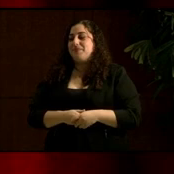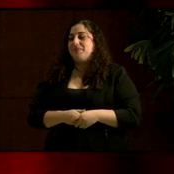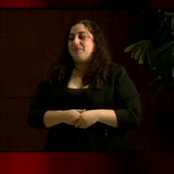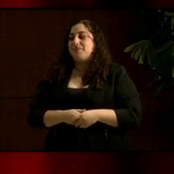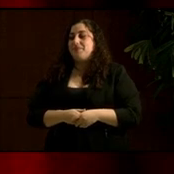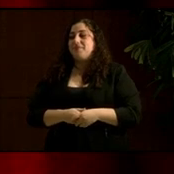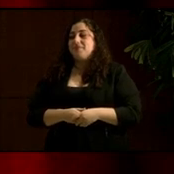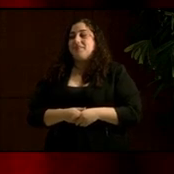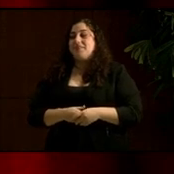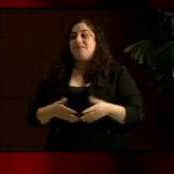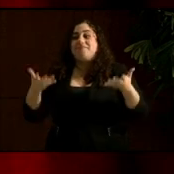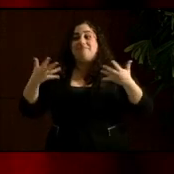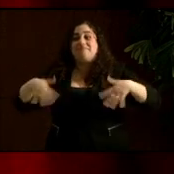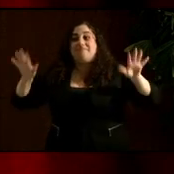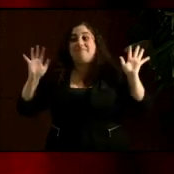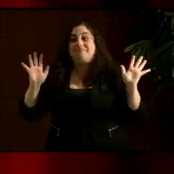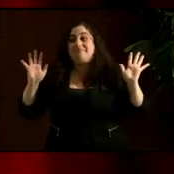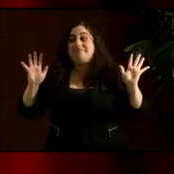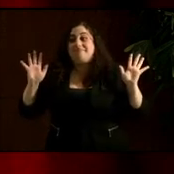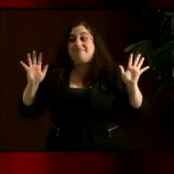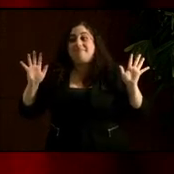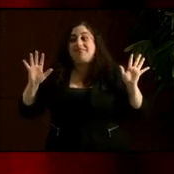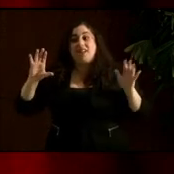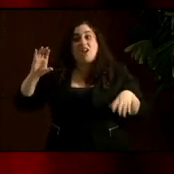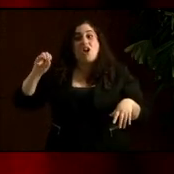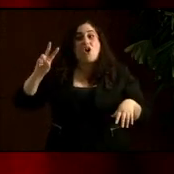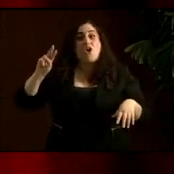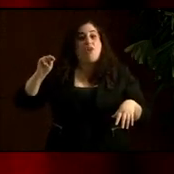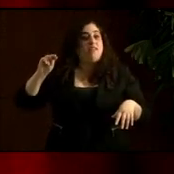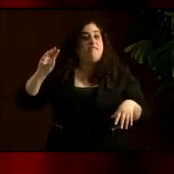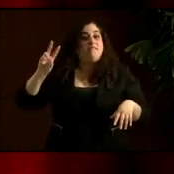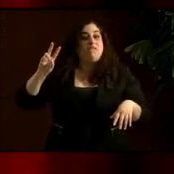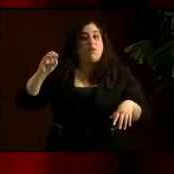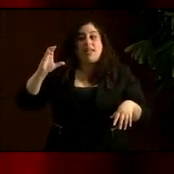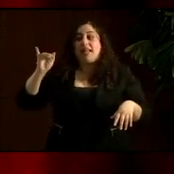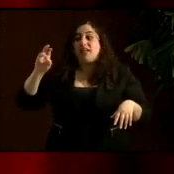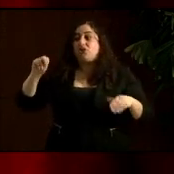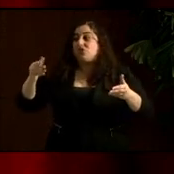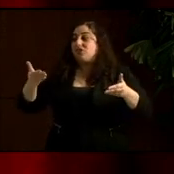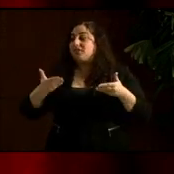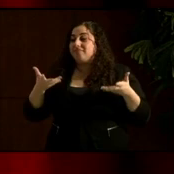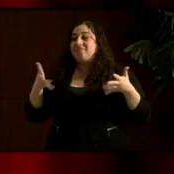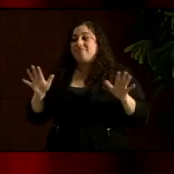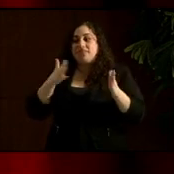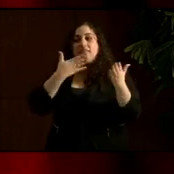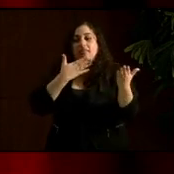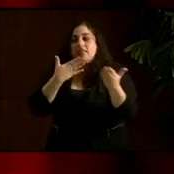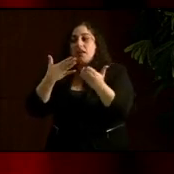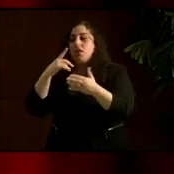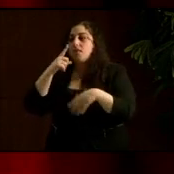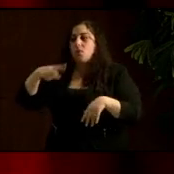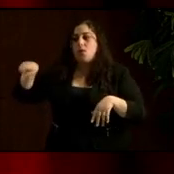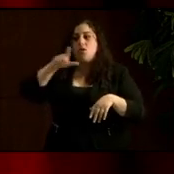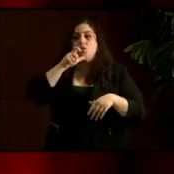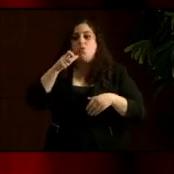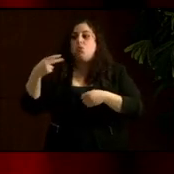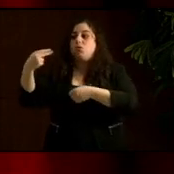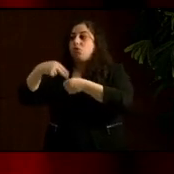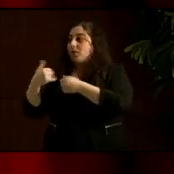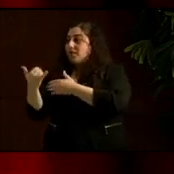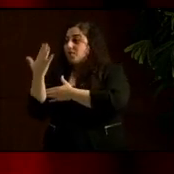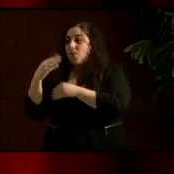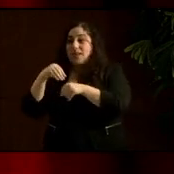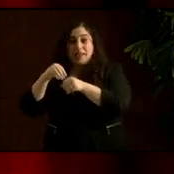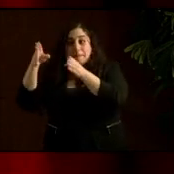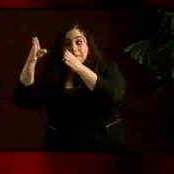And you've done it. You've gotten through convocation. I want to say a sincere thank you for joining this morning with us here or online. We